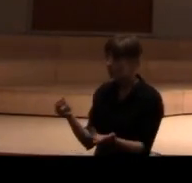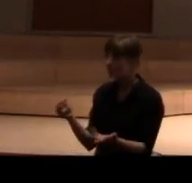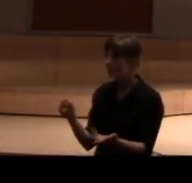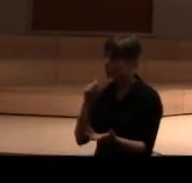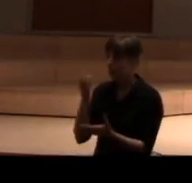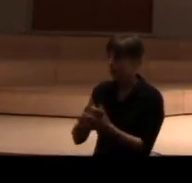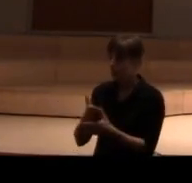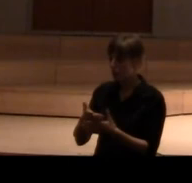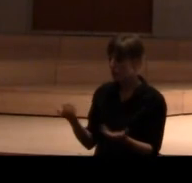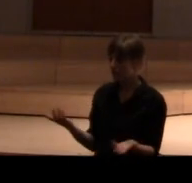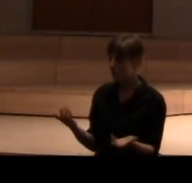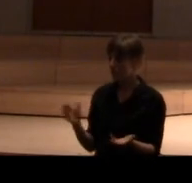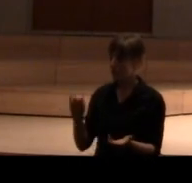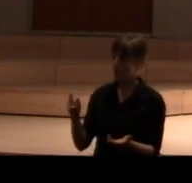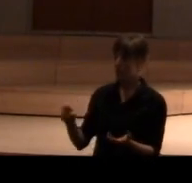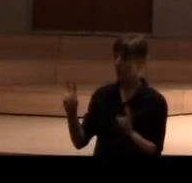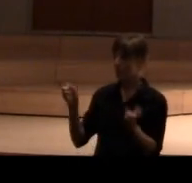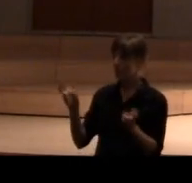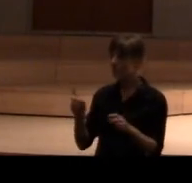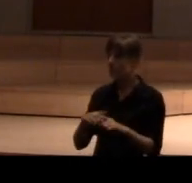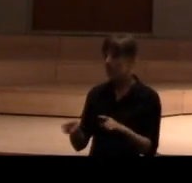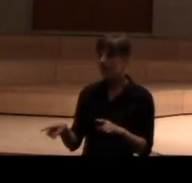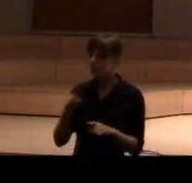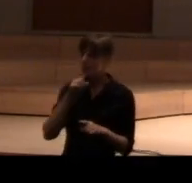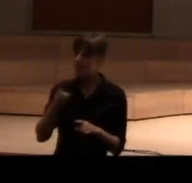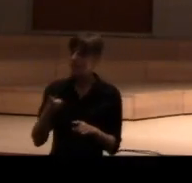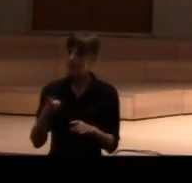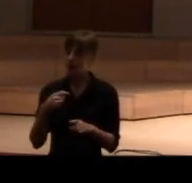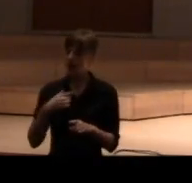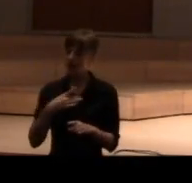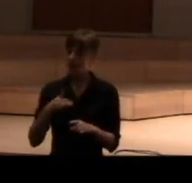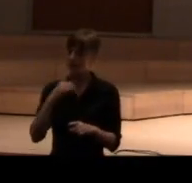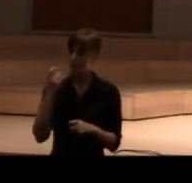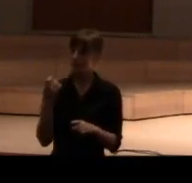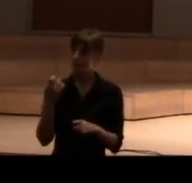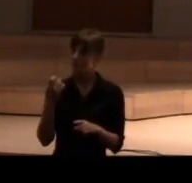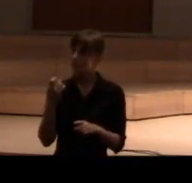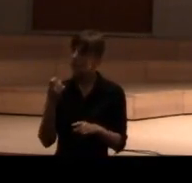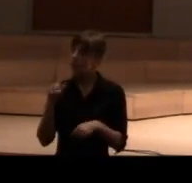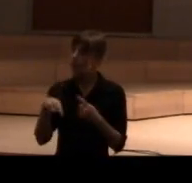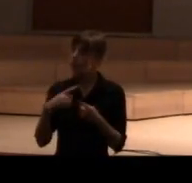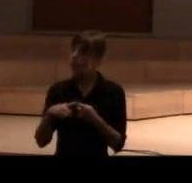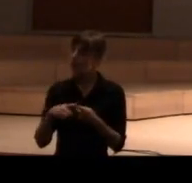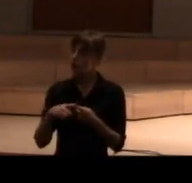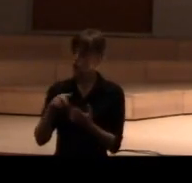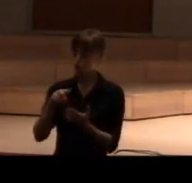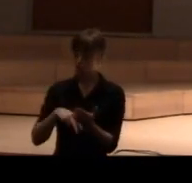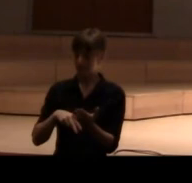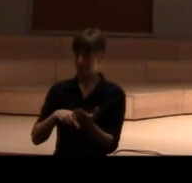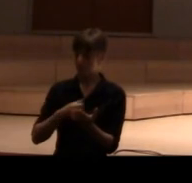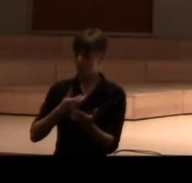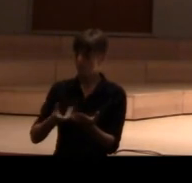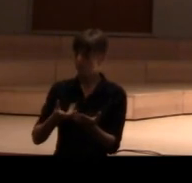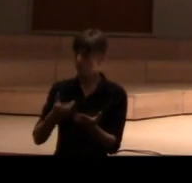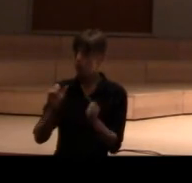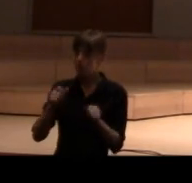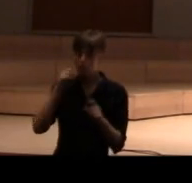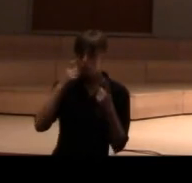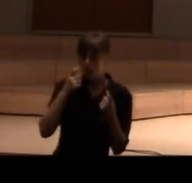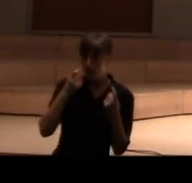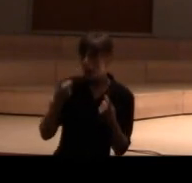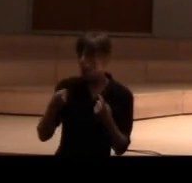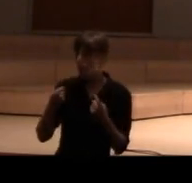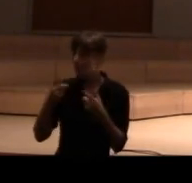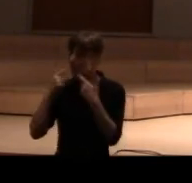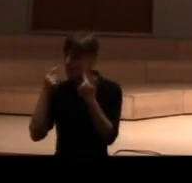bother writing because I can make someone cry or laugh when they hear a poem. And I can convince a teacher to stop giving homework